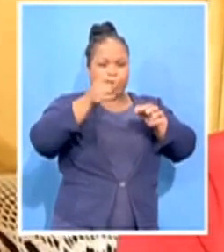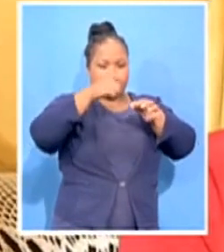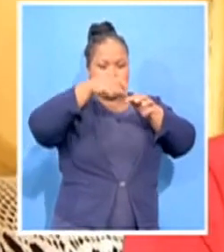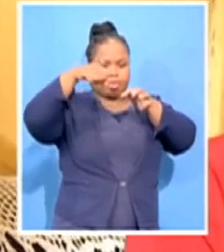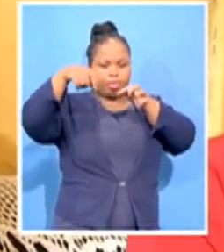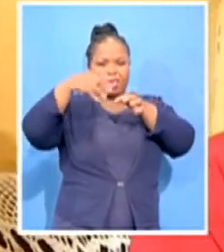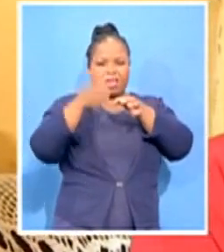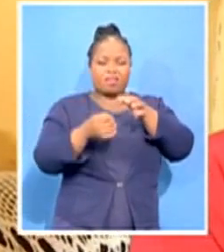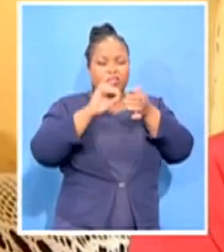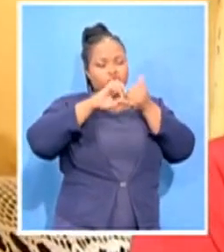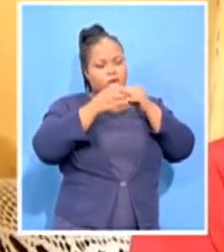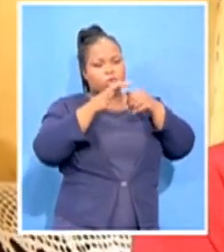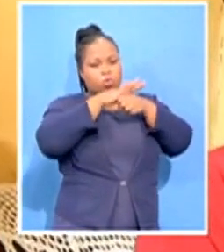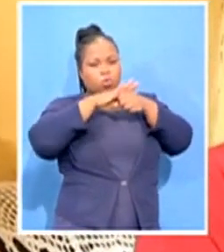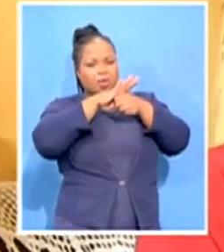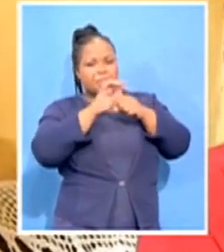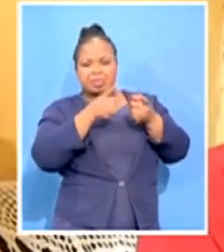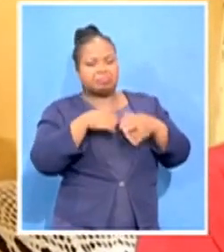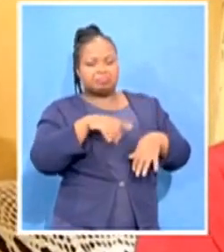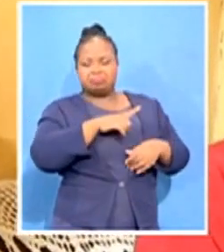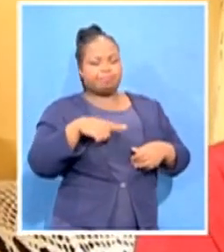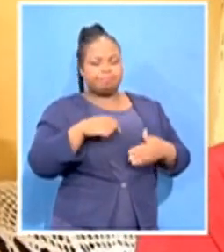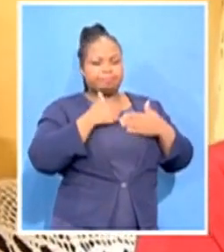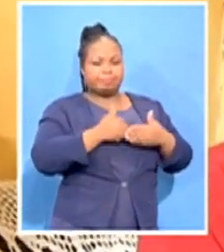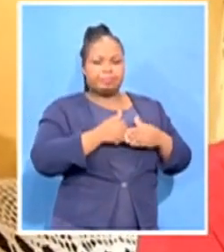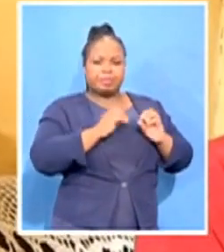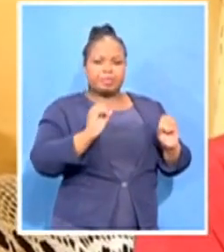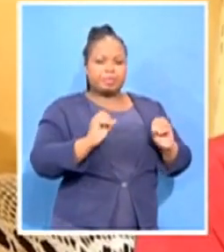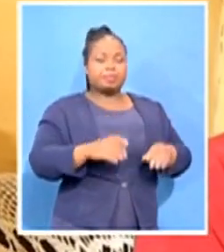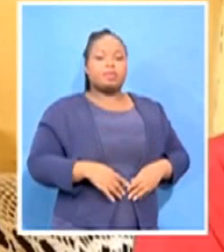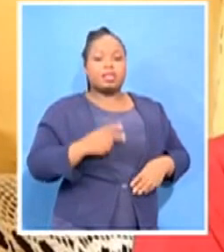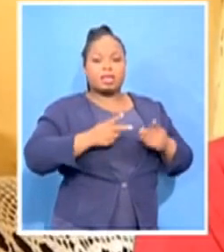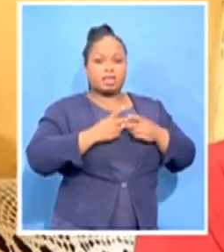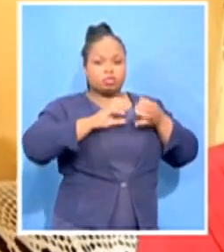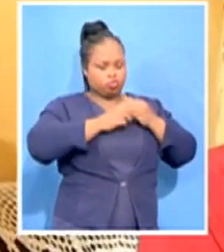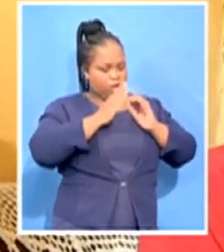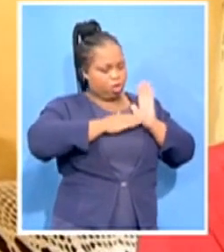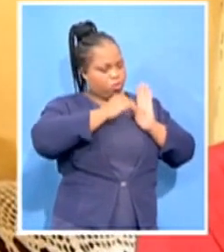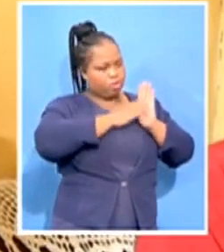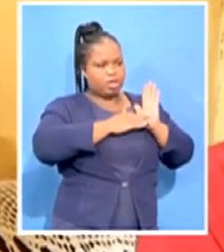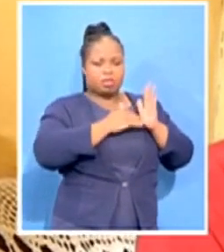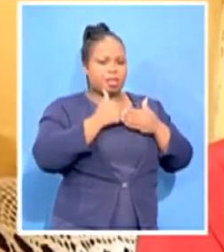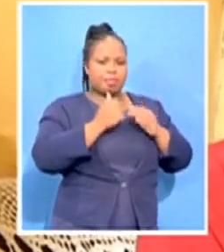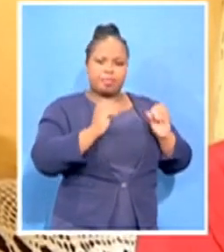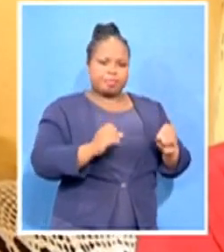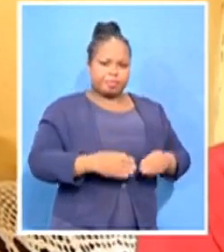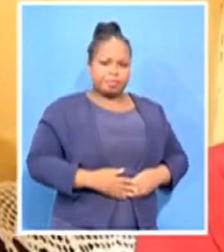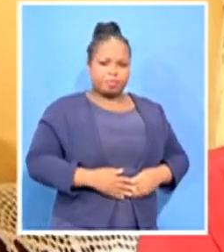even last long, he's tried to paint the roof, it doesn't even last long, painting the roof with the hope of that